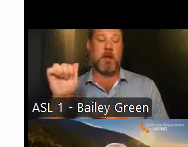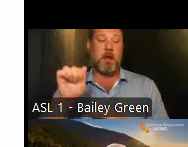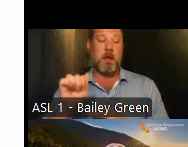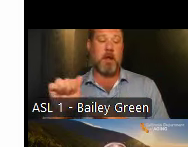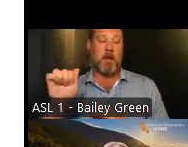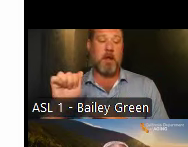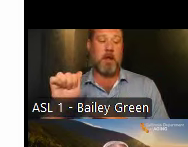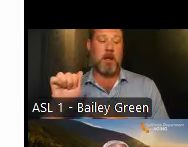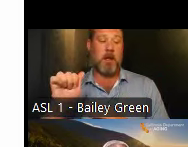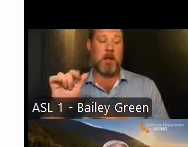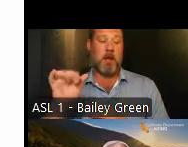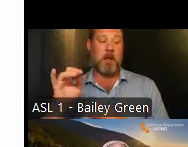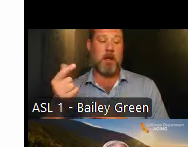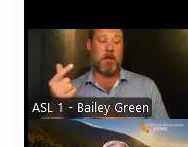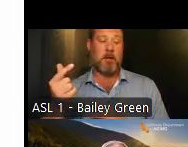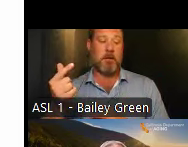ENGAGE, at